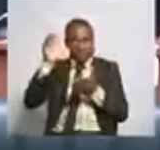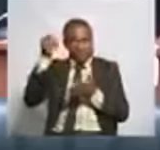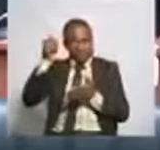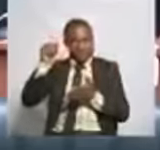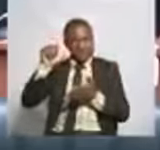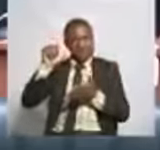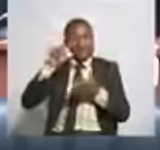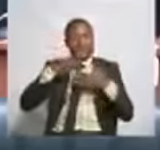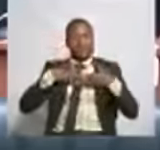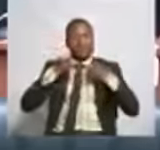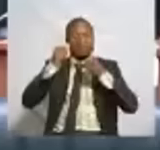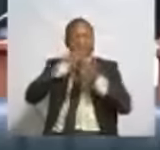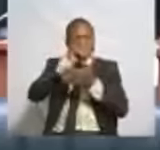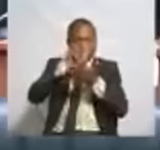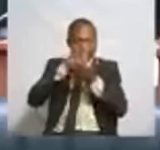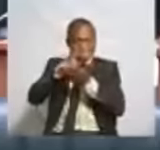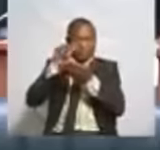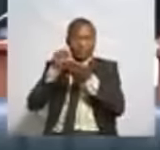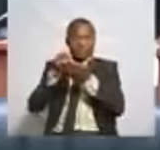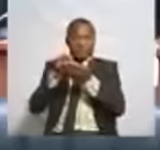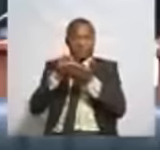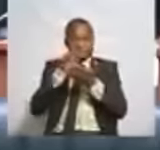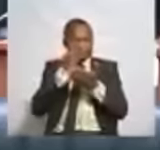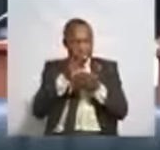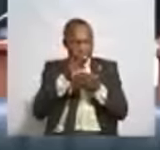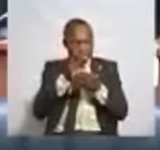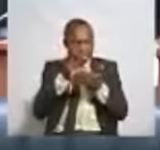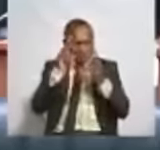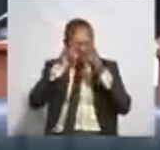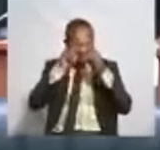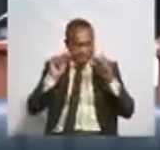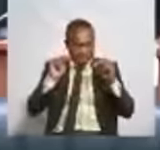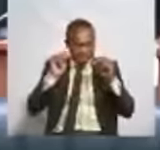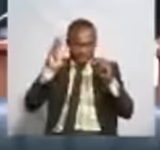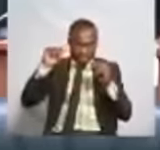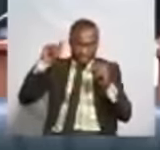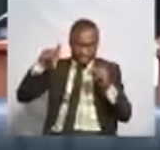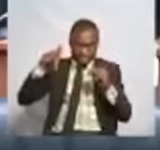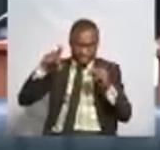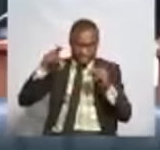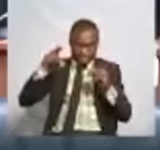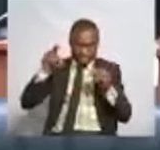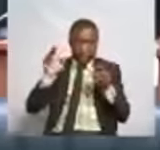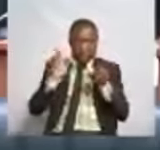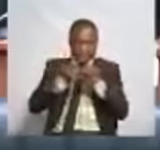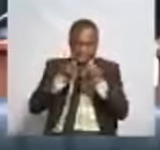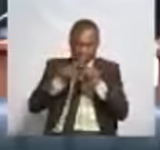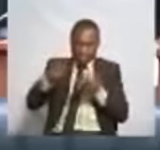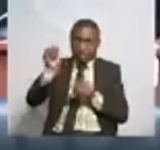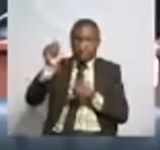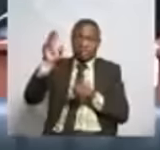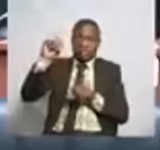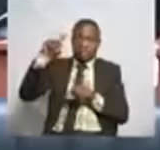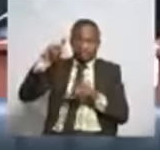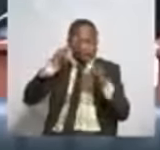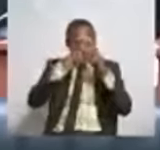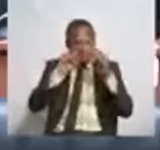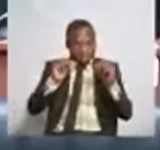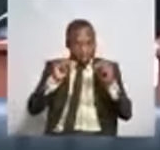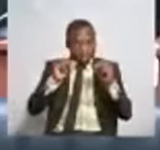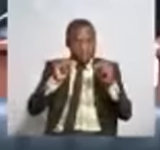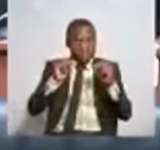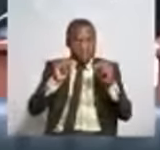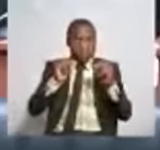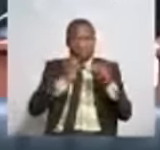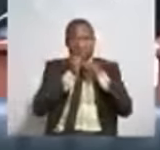1,110 health centers and one, I'm just looking at now the rural MP who said, I'm also a rural MP by the way, because the greater